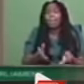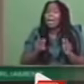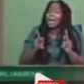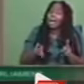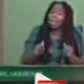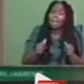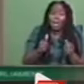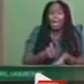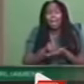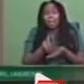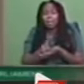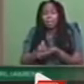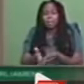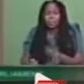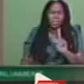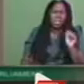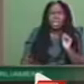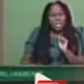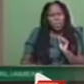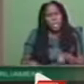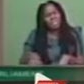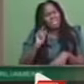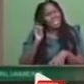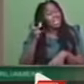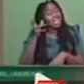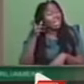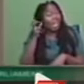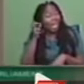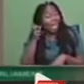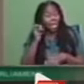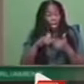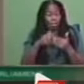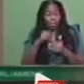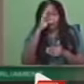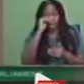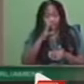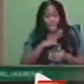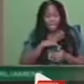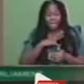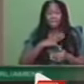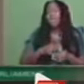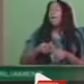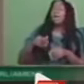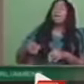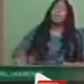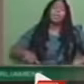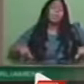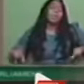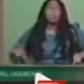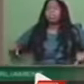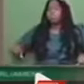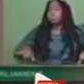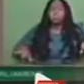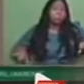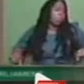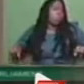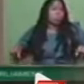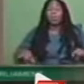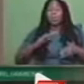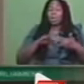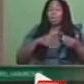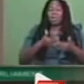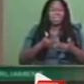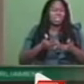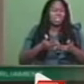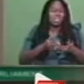man boasting of his incompetence? The same ministry, the same system, the same time and effort that would have